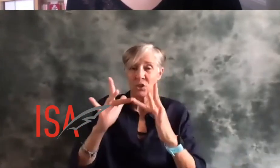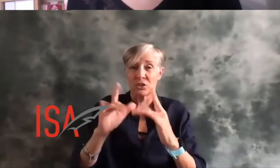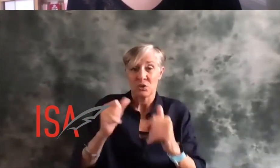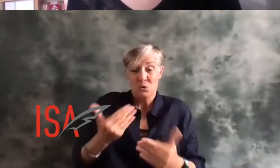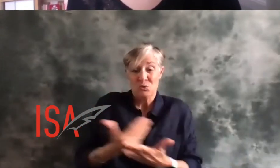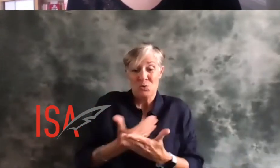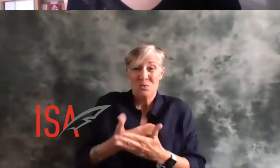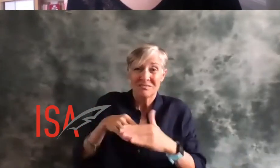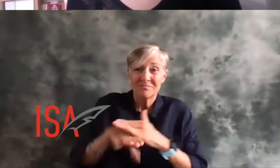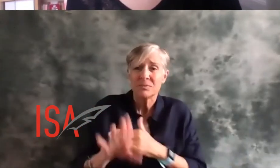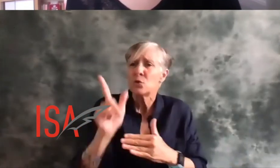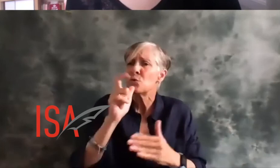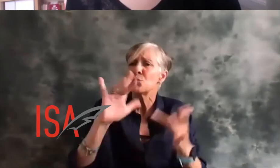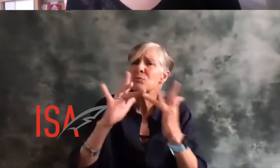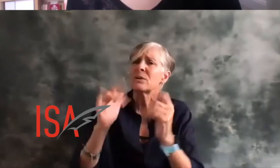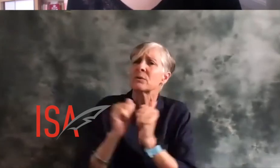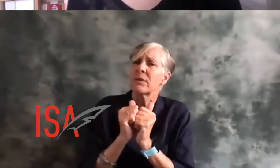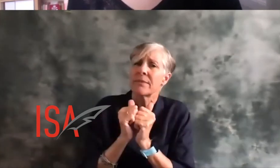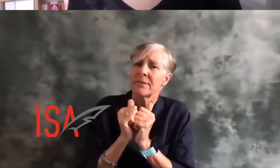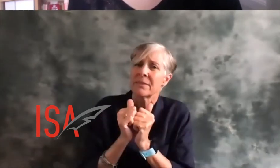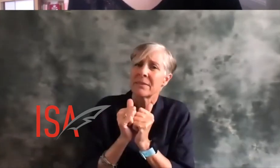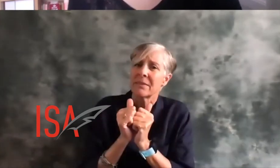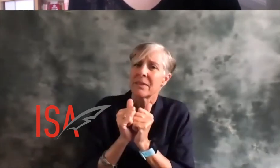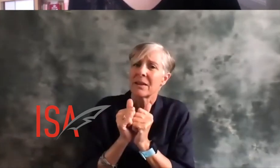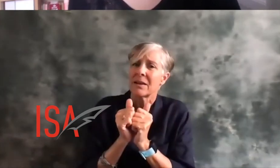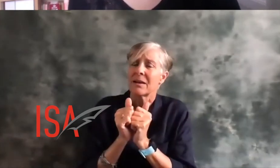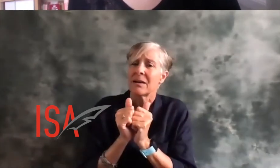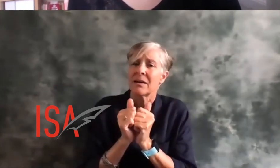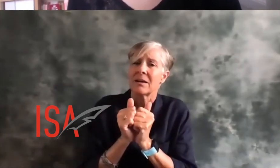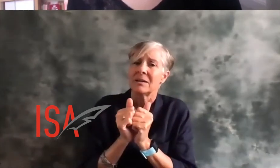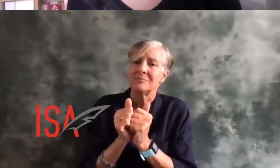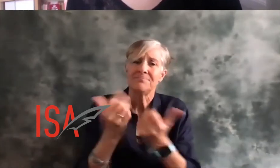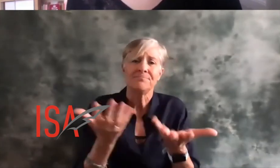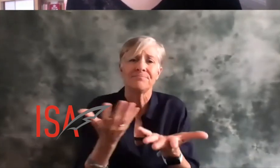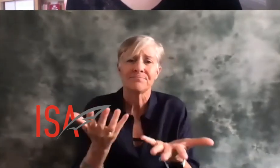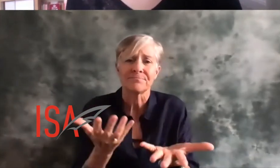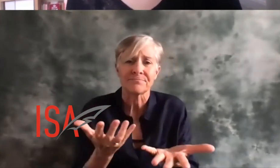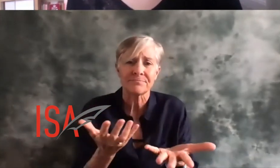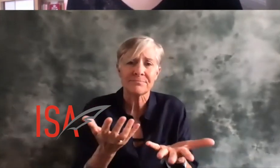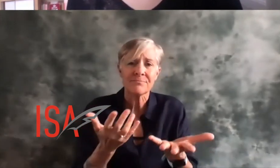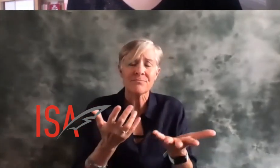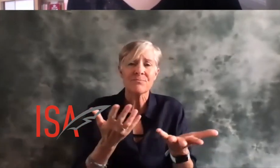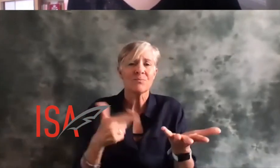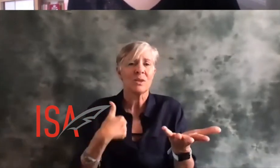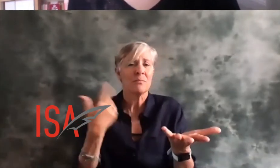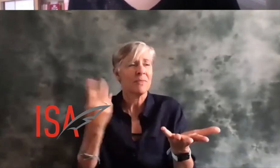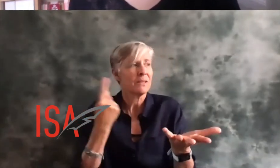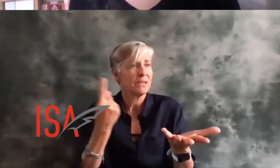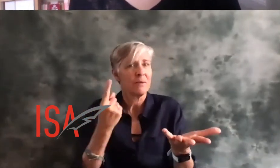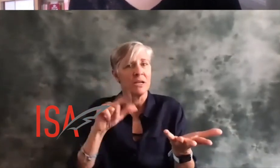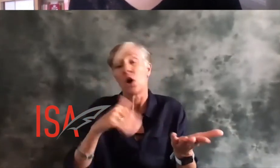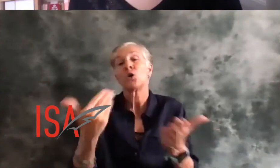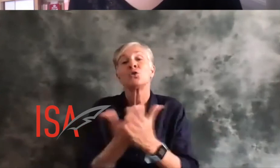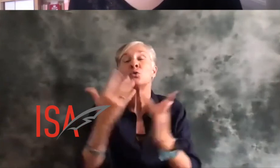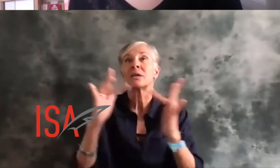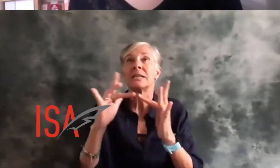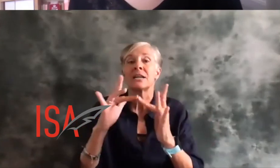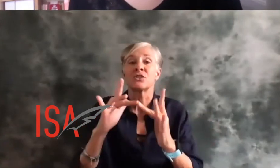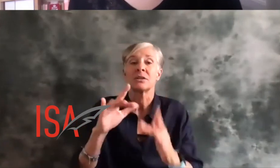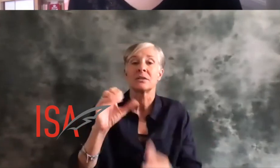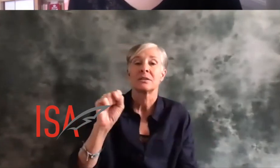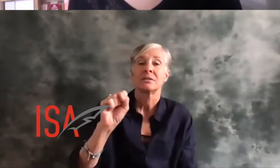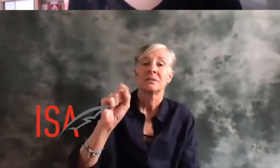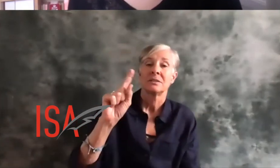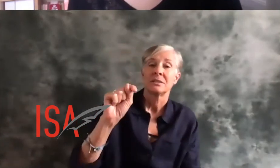So who are you networking with? And I'm going to talk to somebody, like I'm channeling a new connection I have over at Staff Me